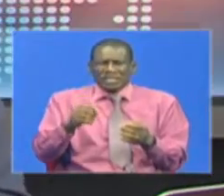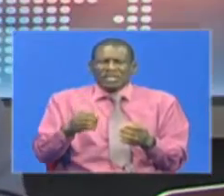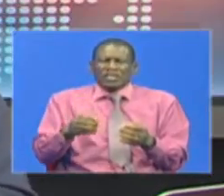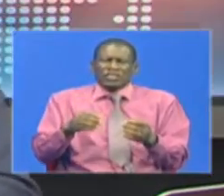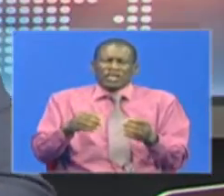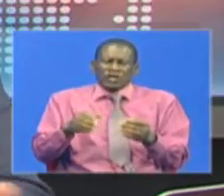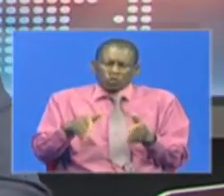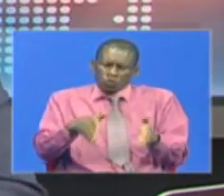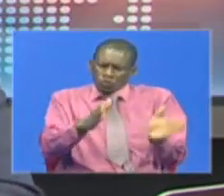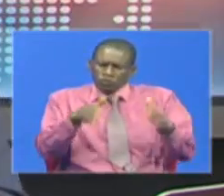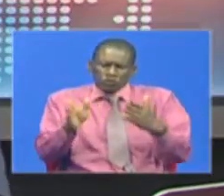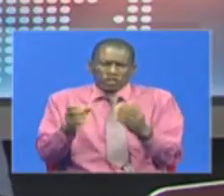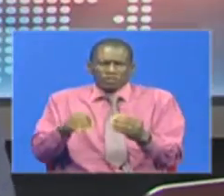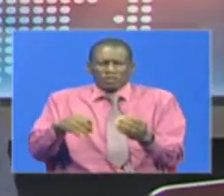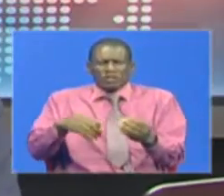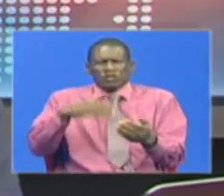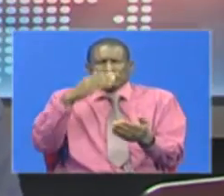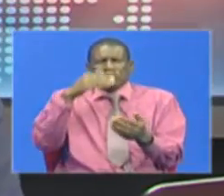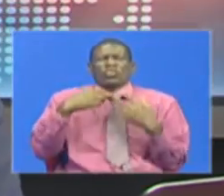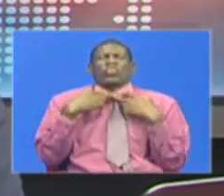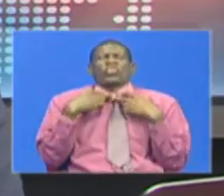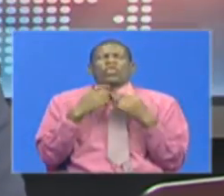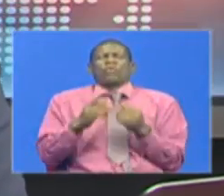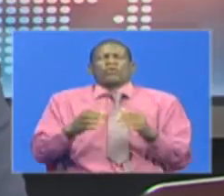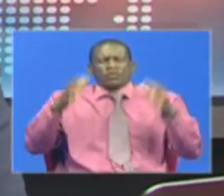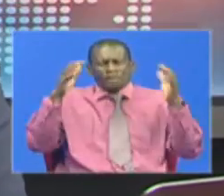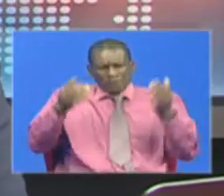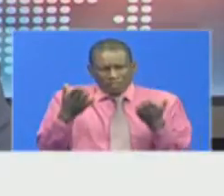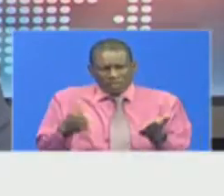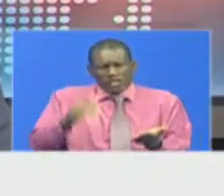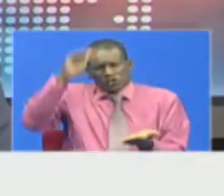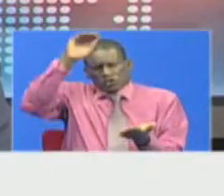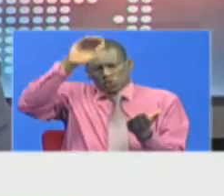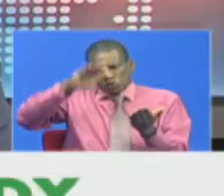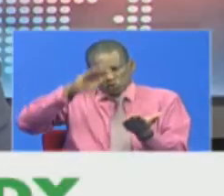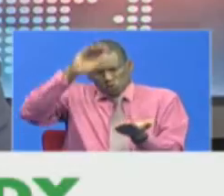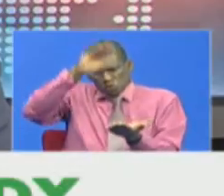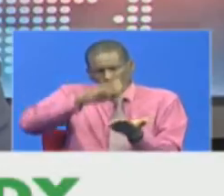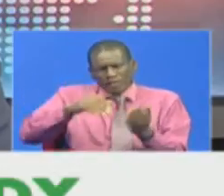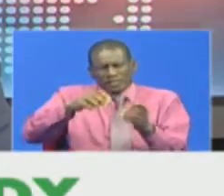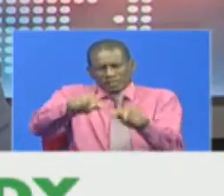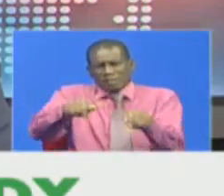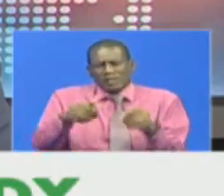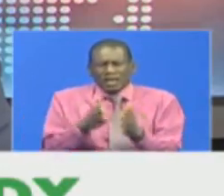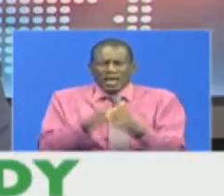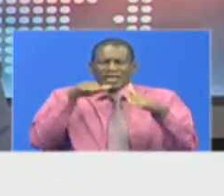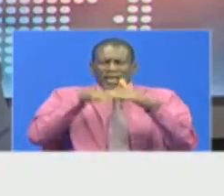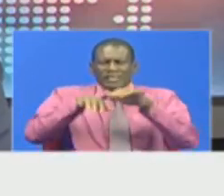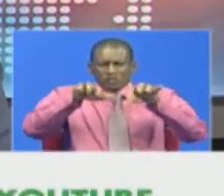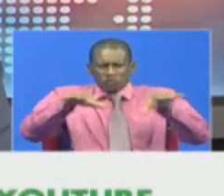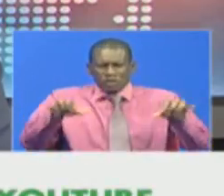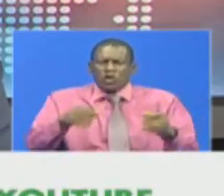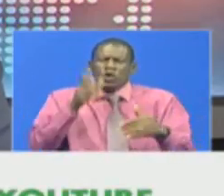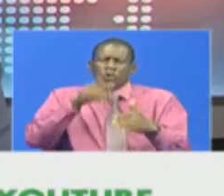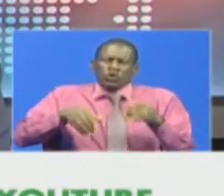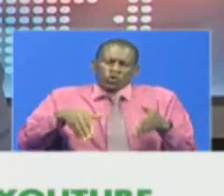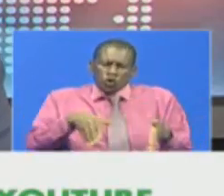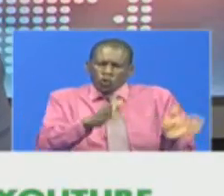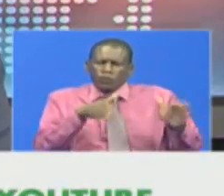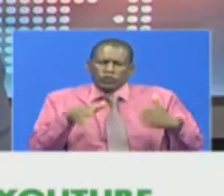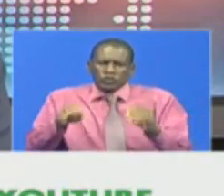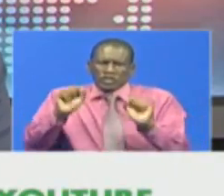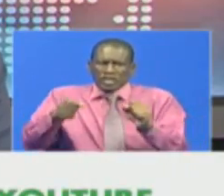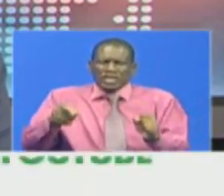short. We're seeing even the studies are saying that one of the biggest things is lower demand, as well as another one is access to markets. So what opportunities do, you